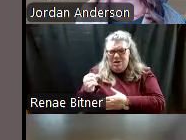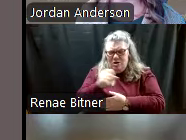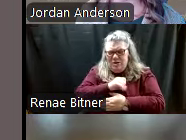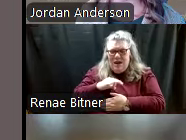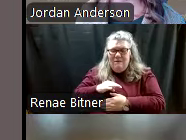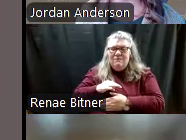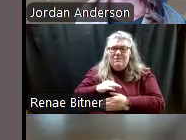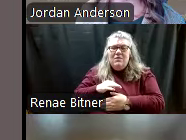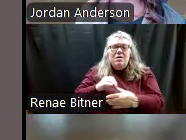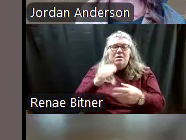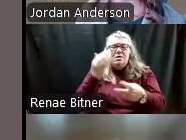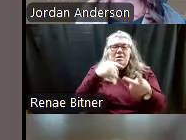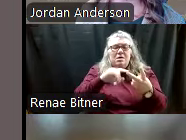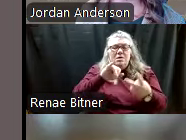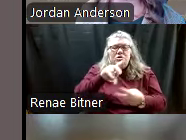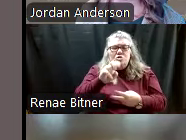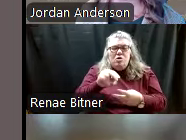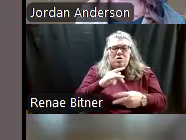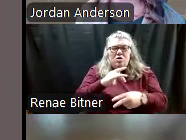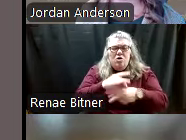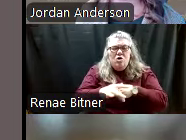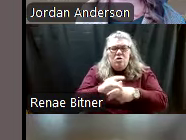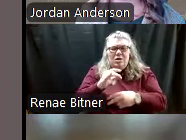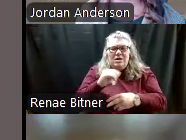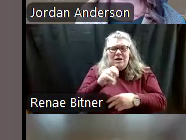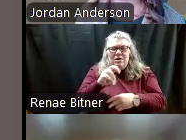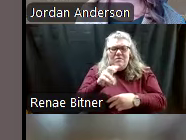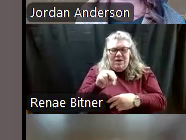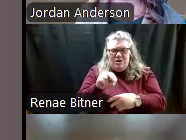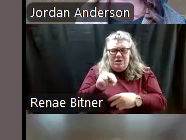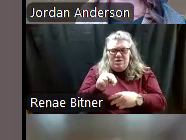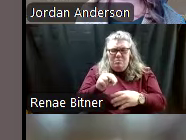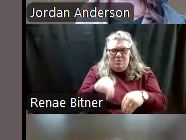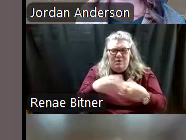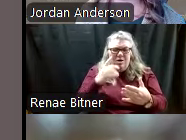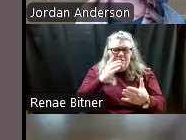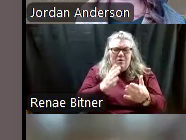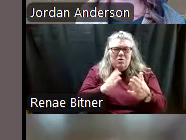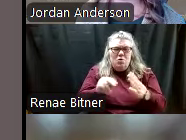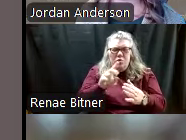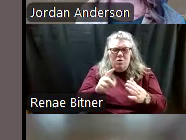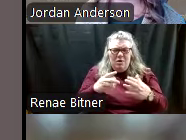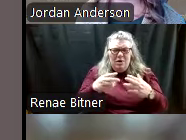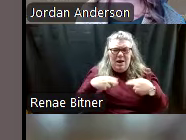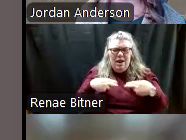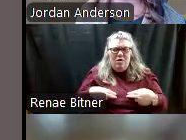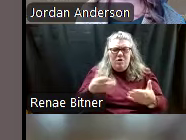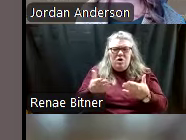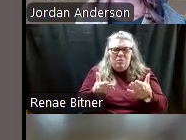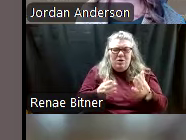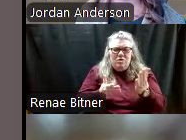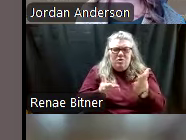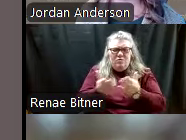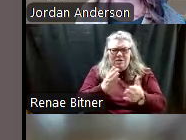Jordan is the Early Intervention Specialist for North Dakota Health and Human Services Developmental Disabilities. In addition to her